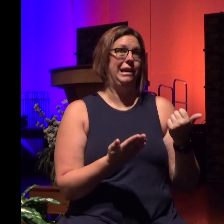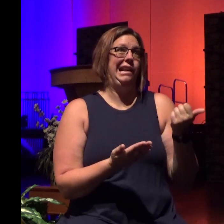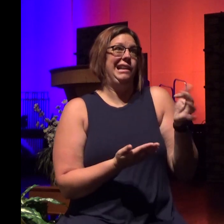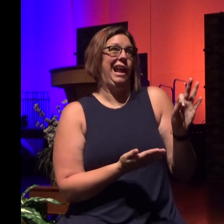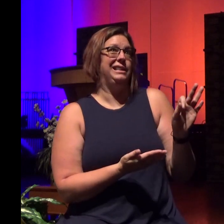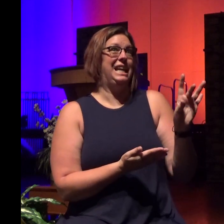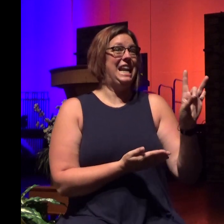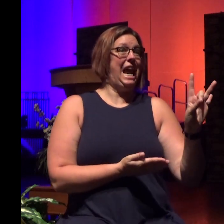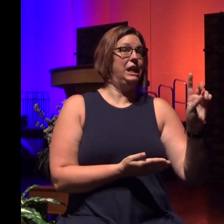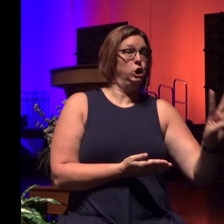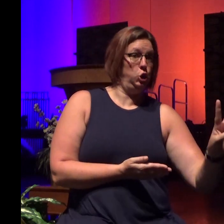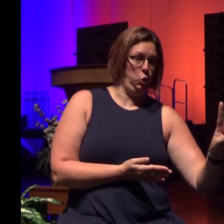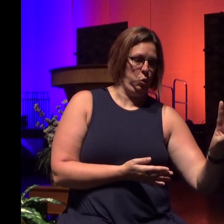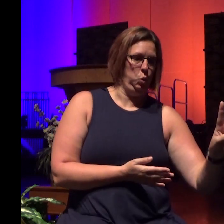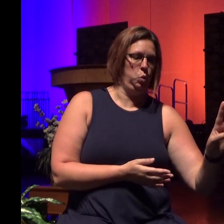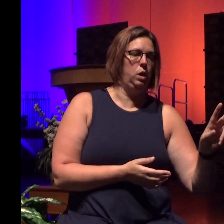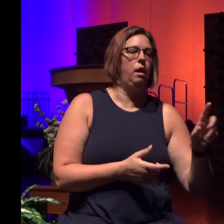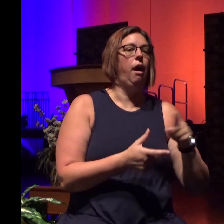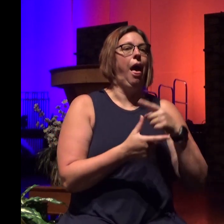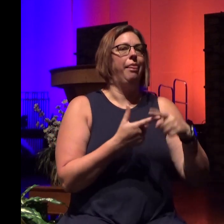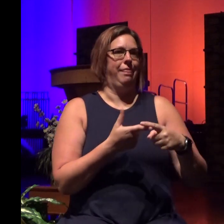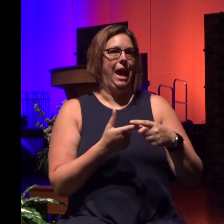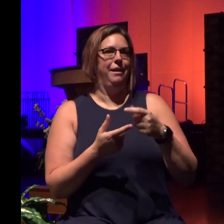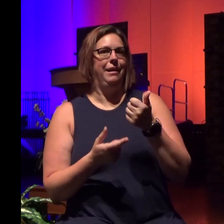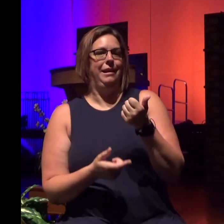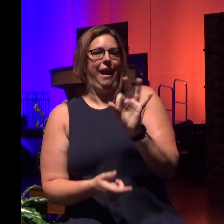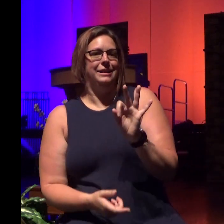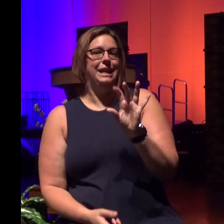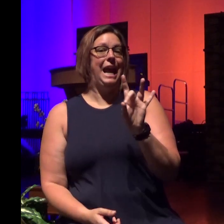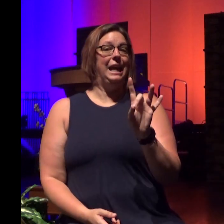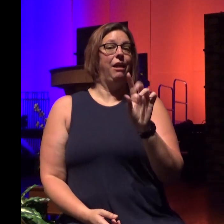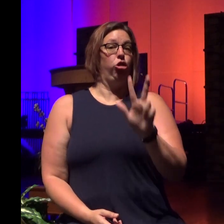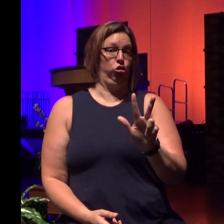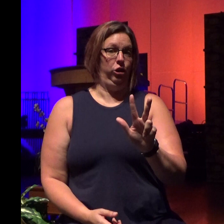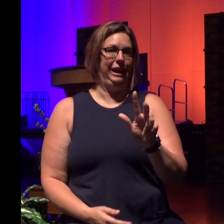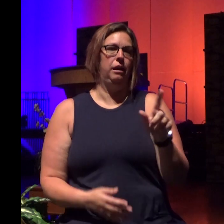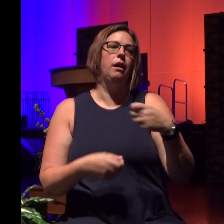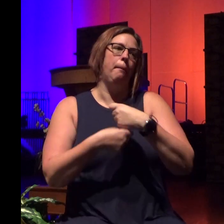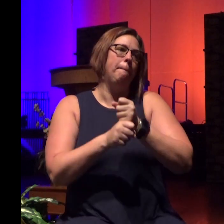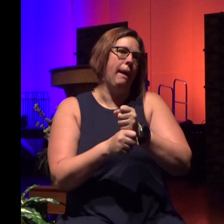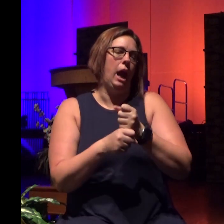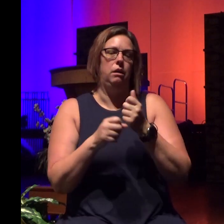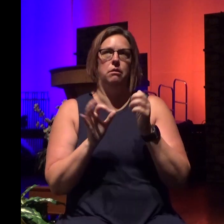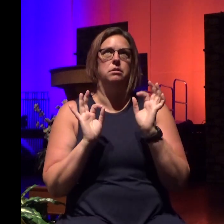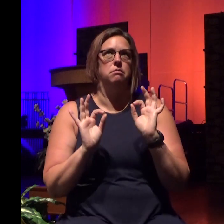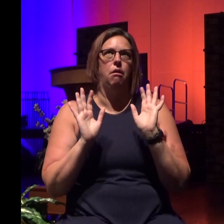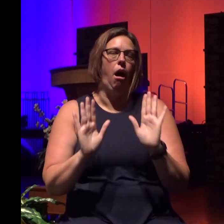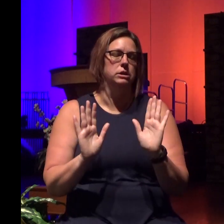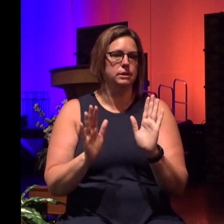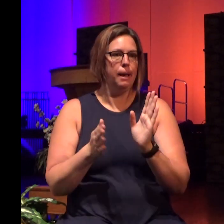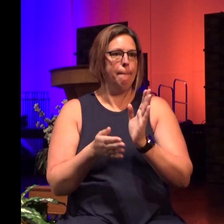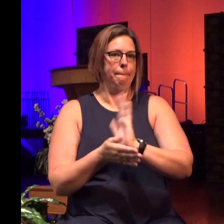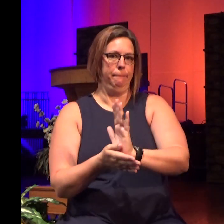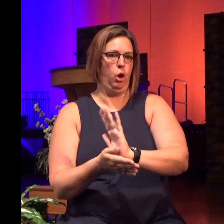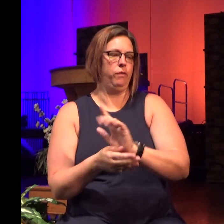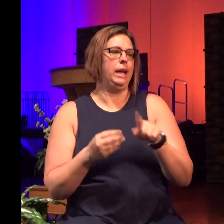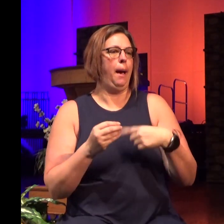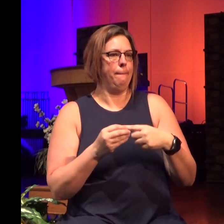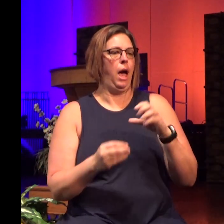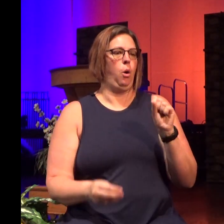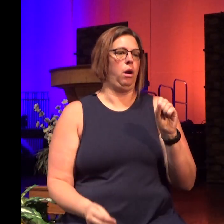1993, this epic movie was made about Oskar Schindler. And Oskar Schindler